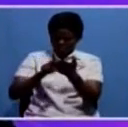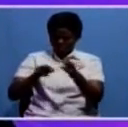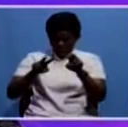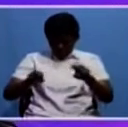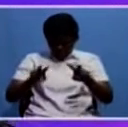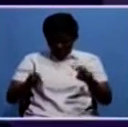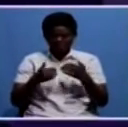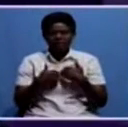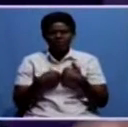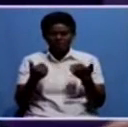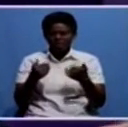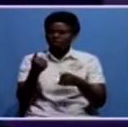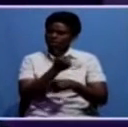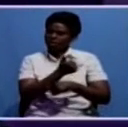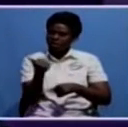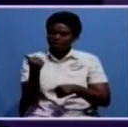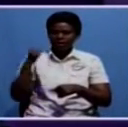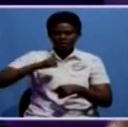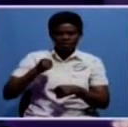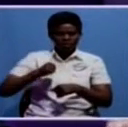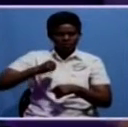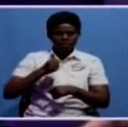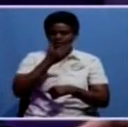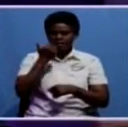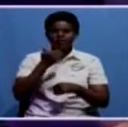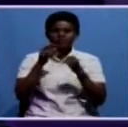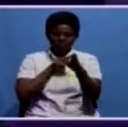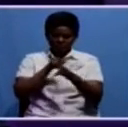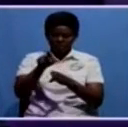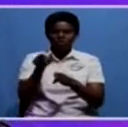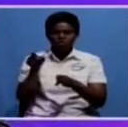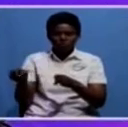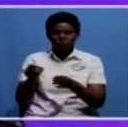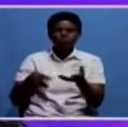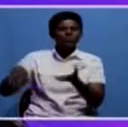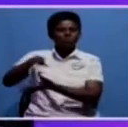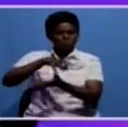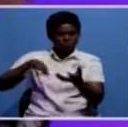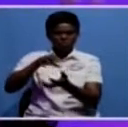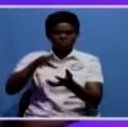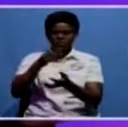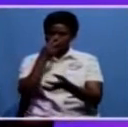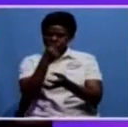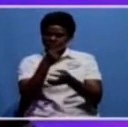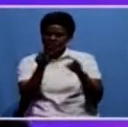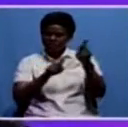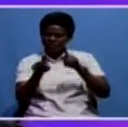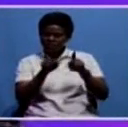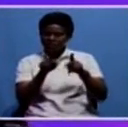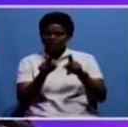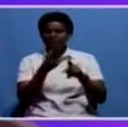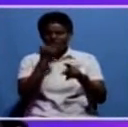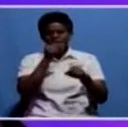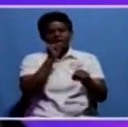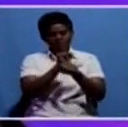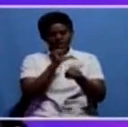investigated. So the other wings are also being professional and saying, look, you're going to jeopardize. You want to be seen in the public. We have to do